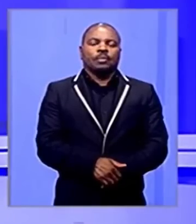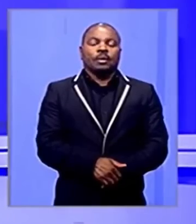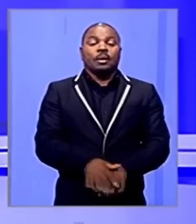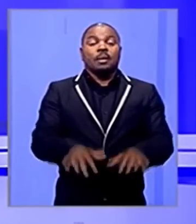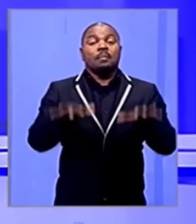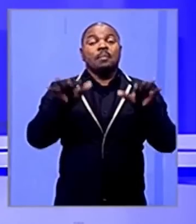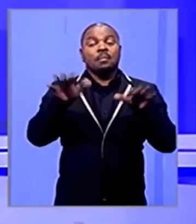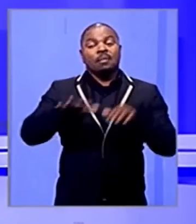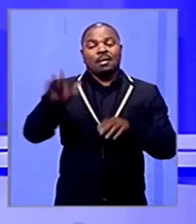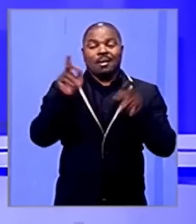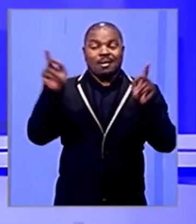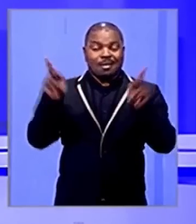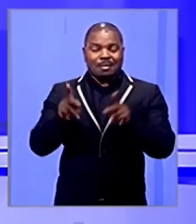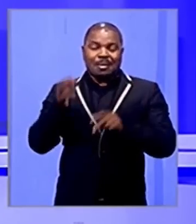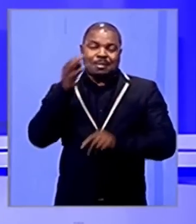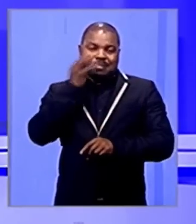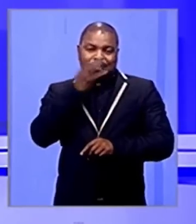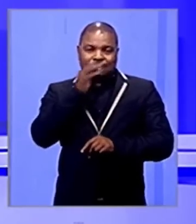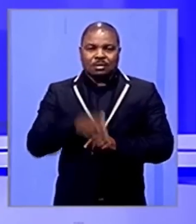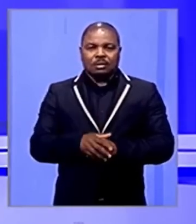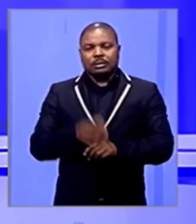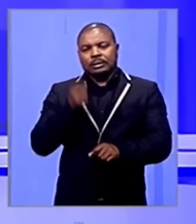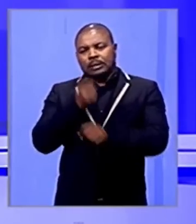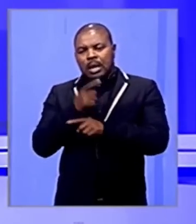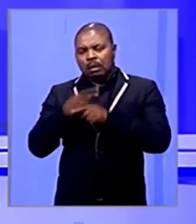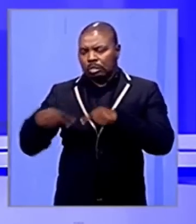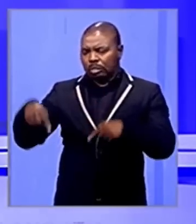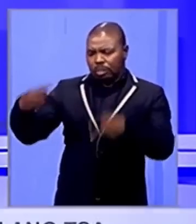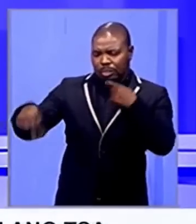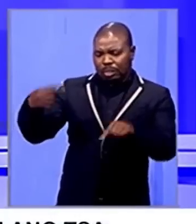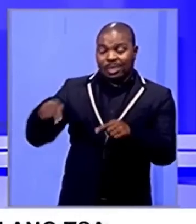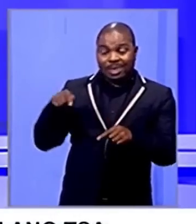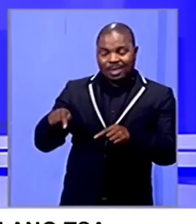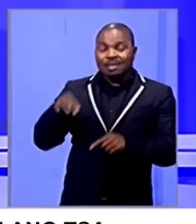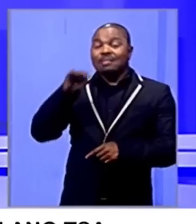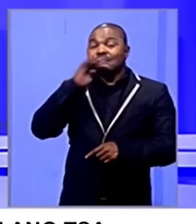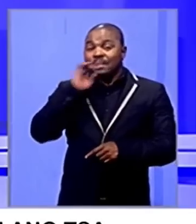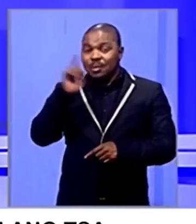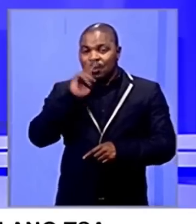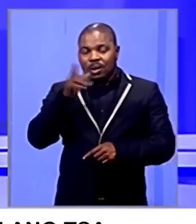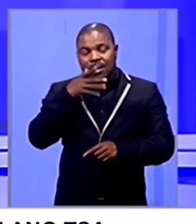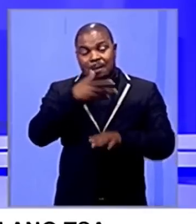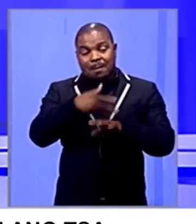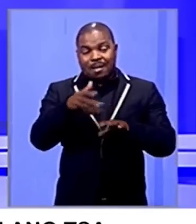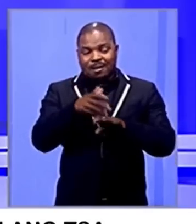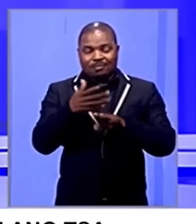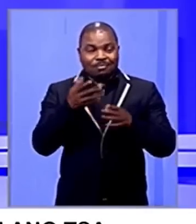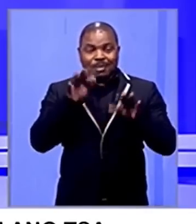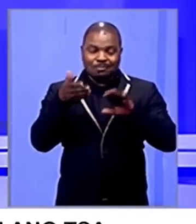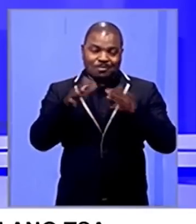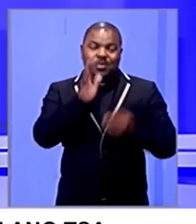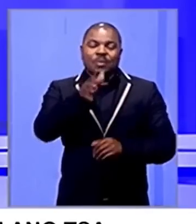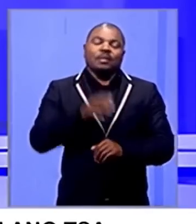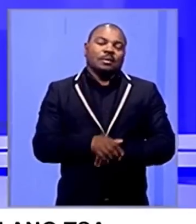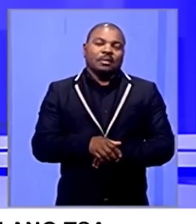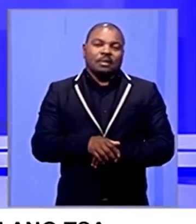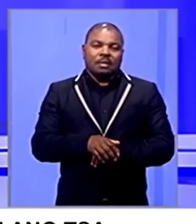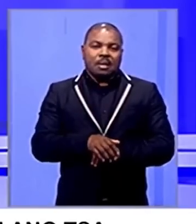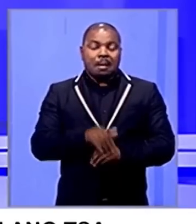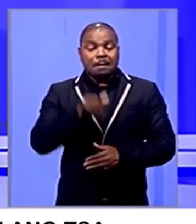Bapagami kwa Kimberley ba re dikgotlang tse di runtseng tsa di-taxi di a go feleletsa di bakile tshololo ya madi. Fa e sa le kwa tshimologong